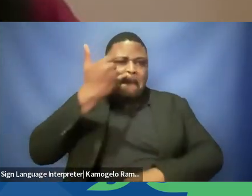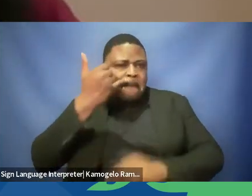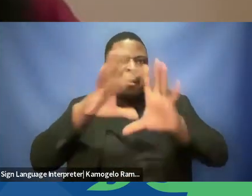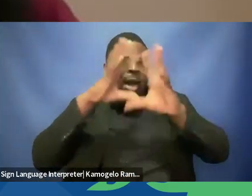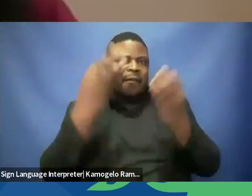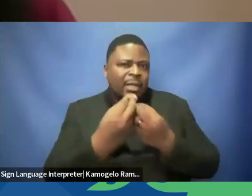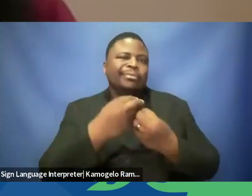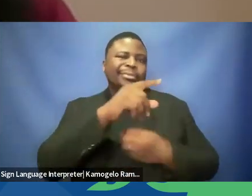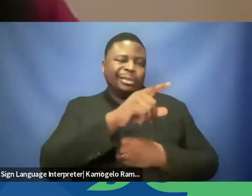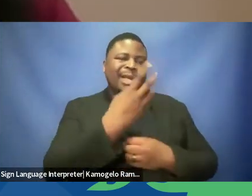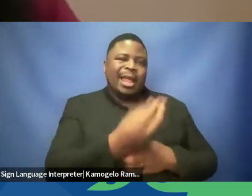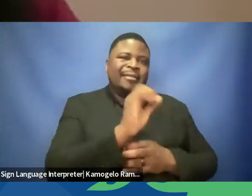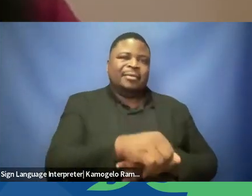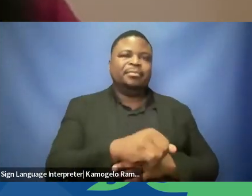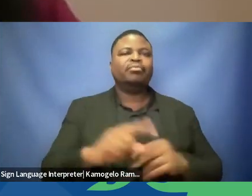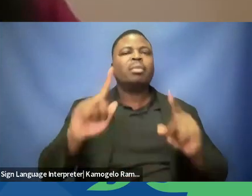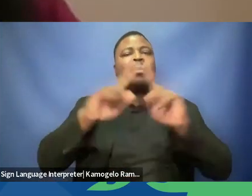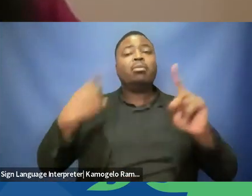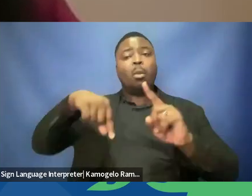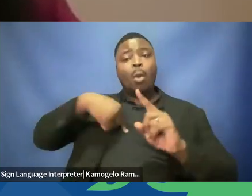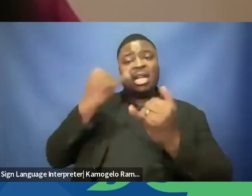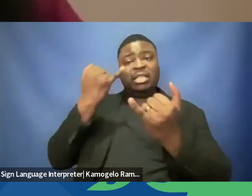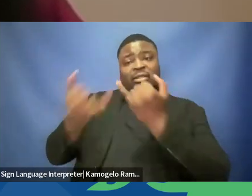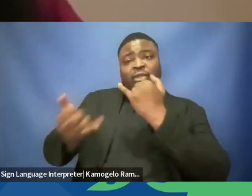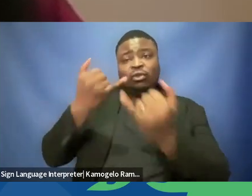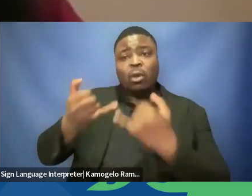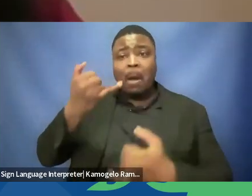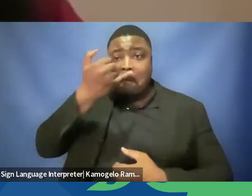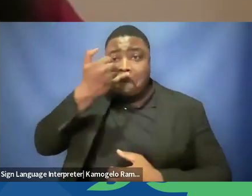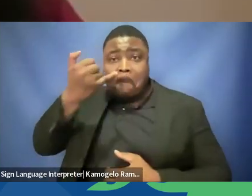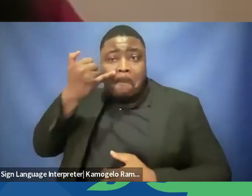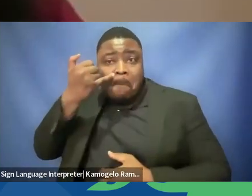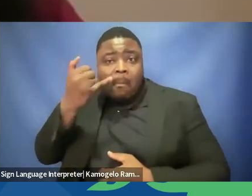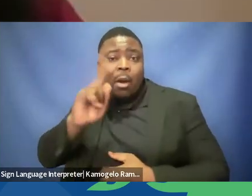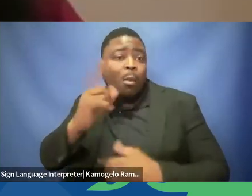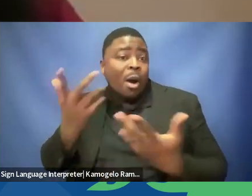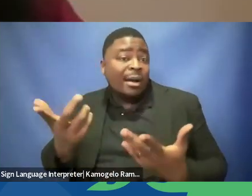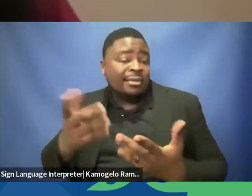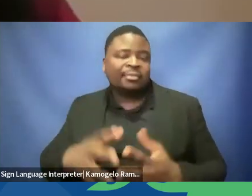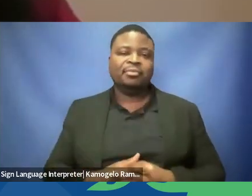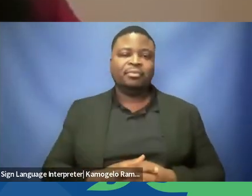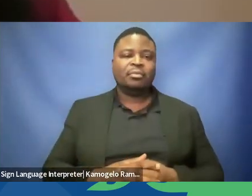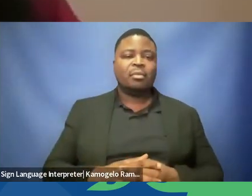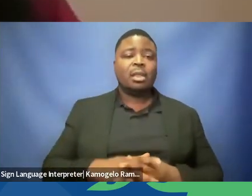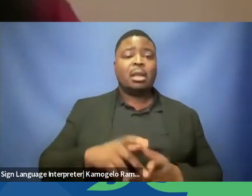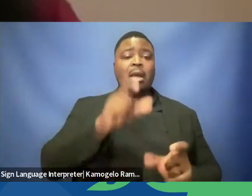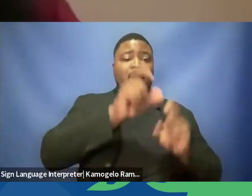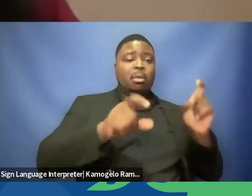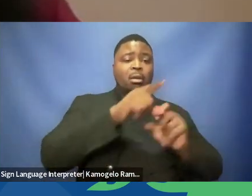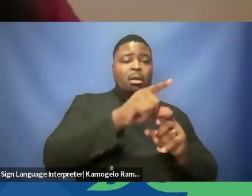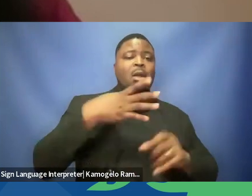is sexualized drug use? It refers to an intentional use of specific psychoactive